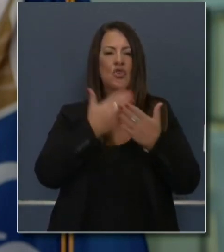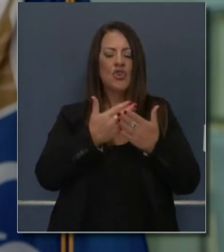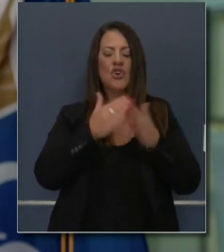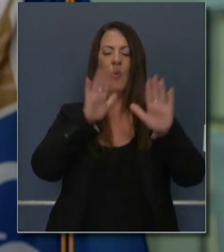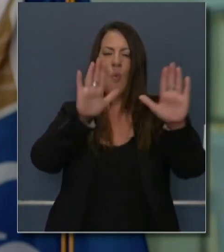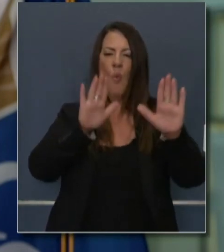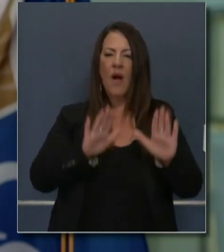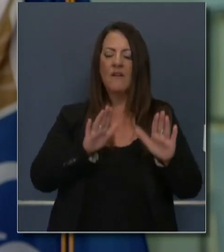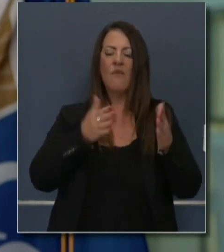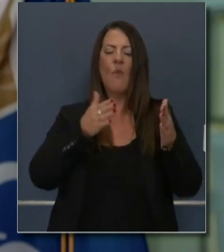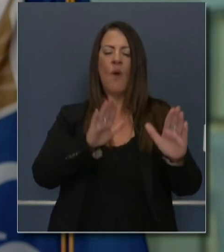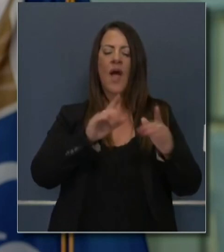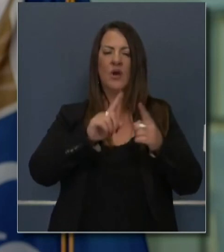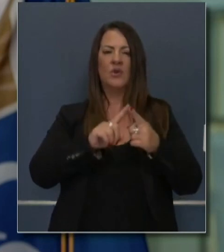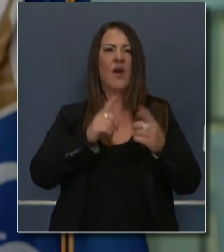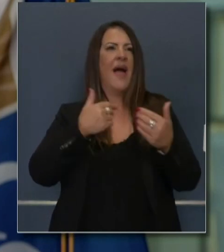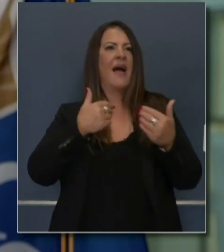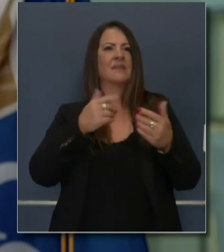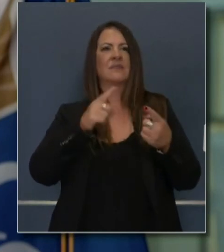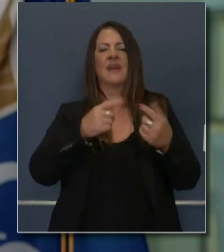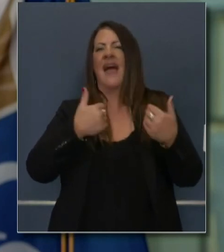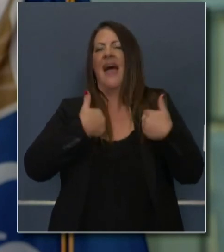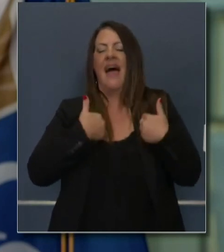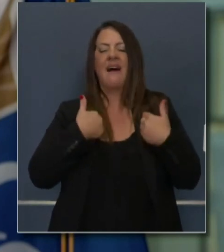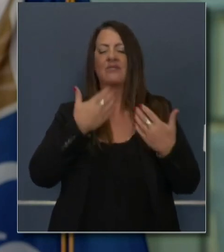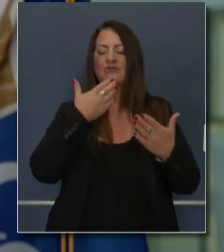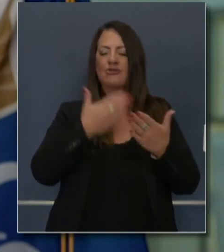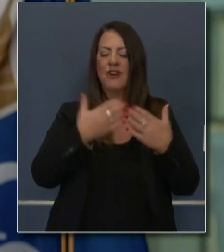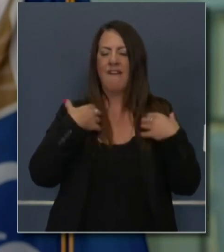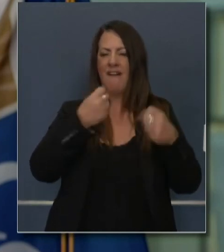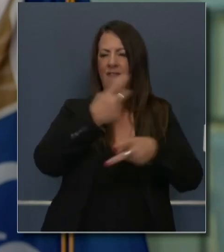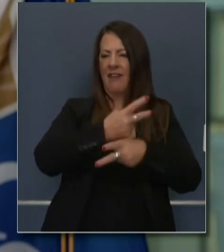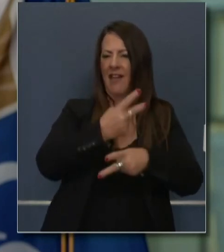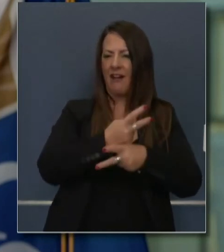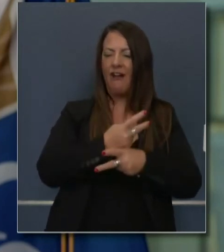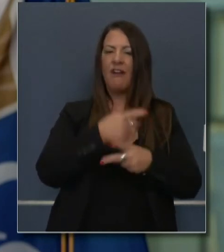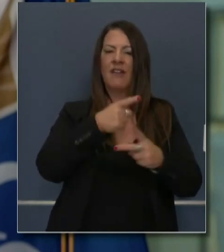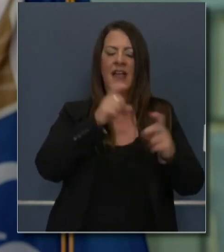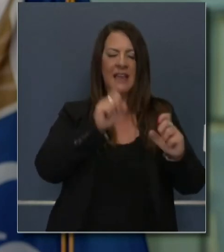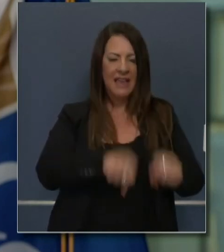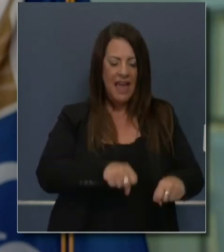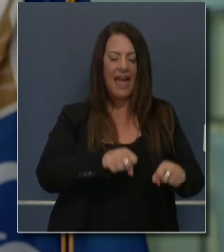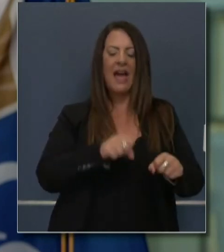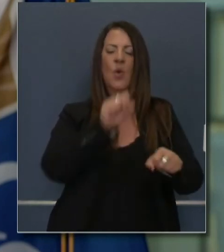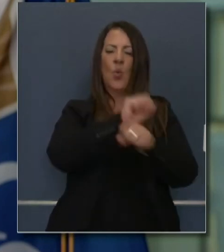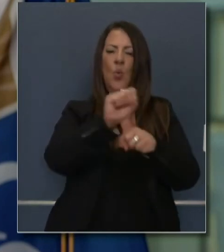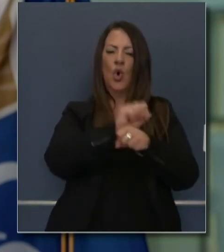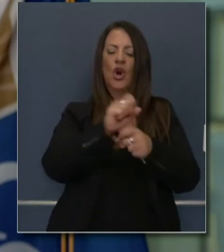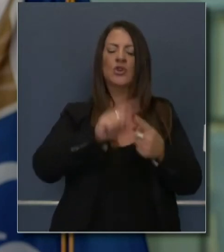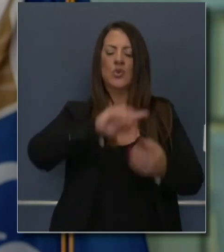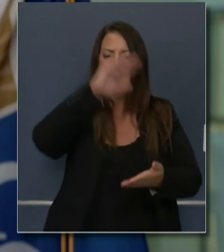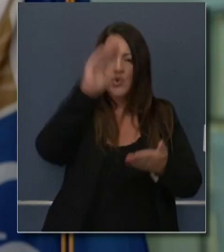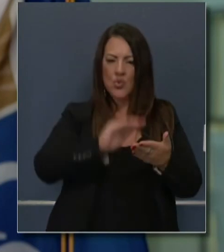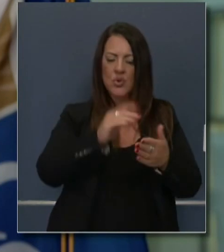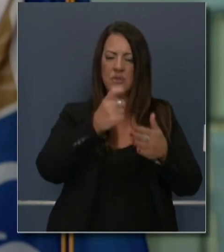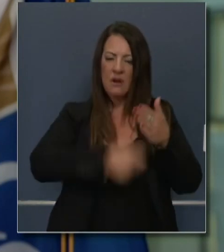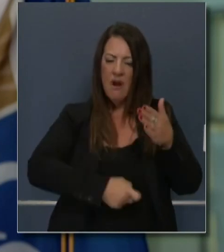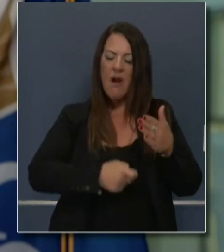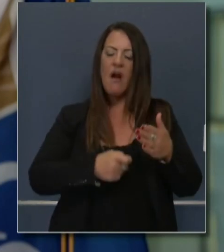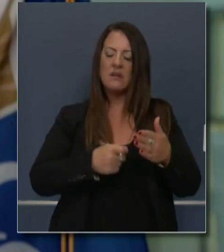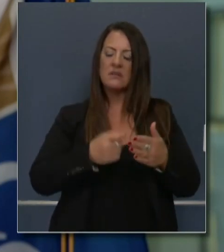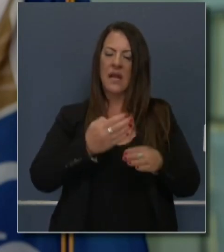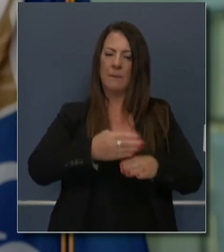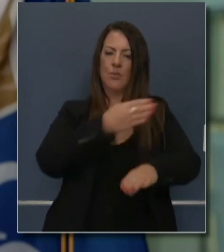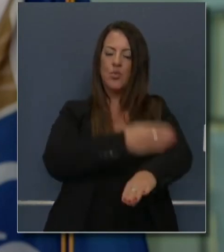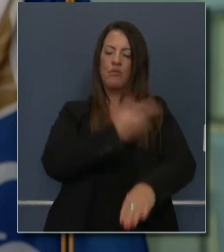reforms and have a real partner that can advance those reforms to lower cost and improve quality, as well